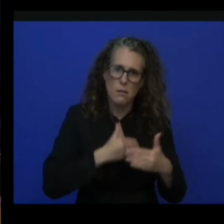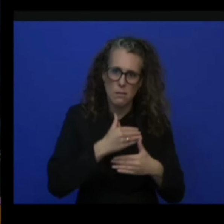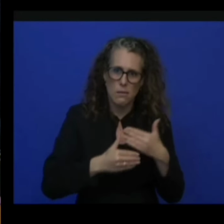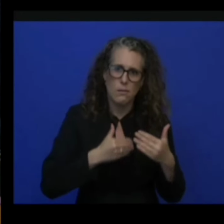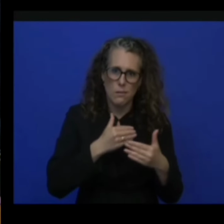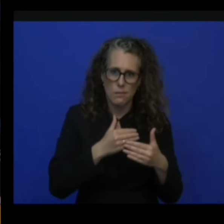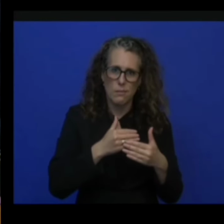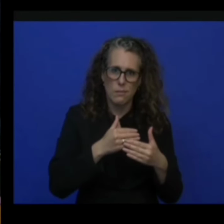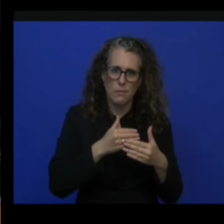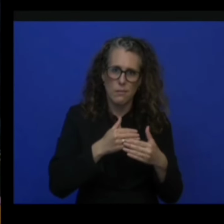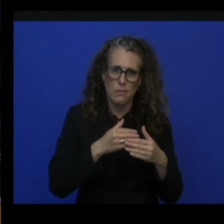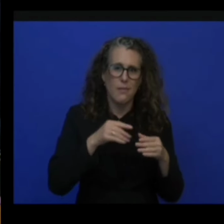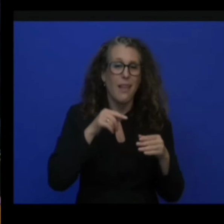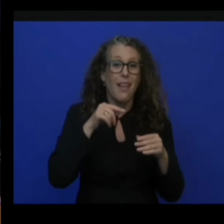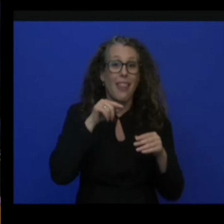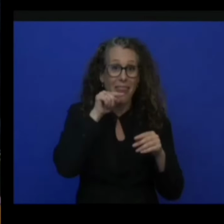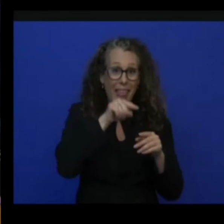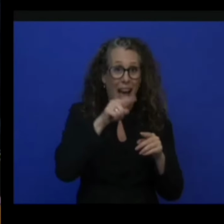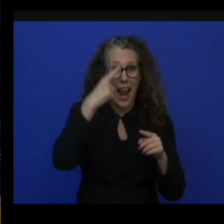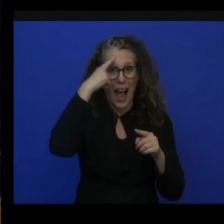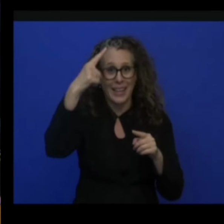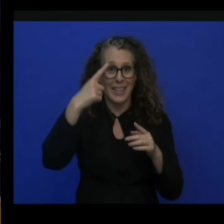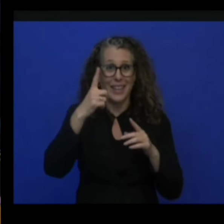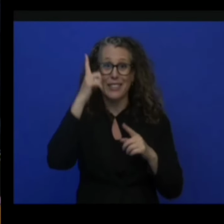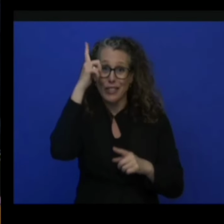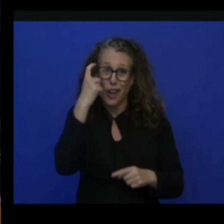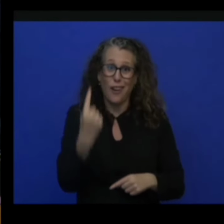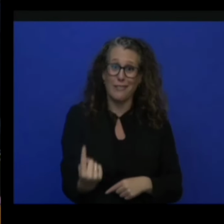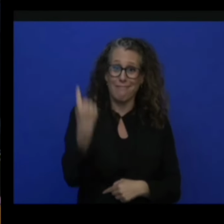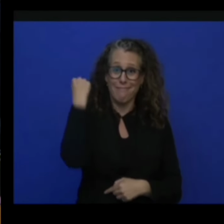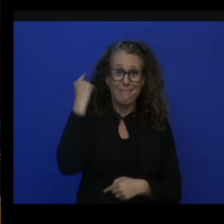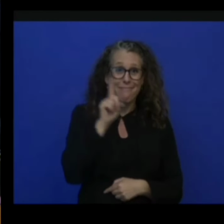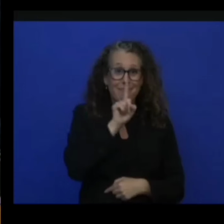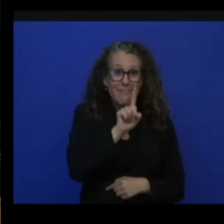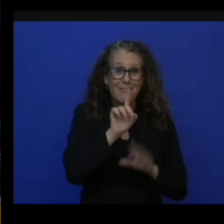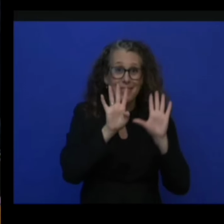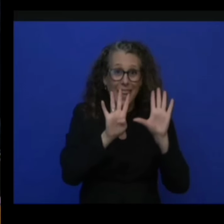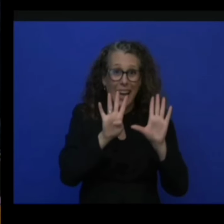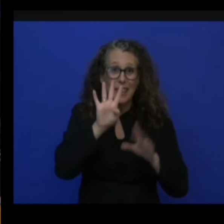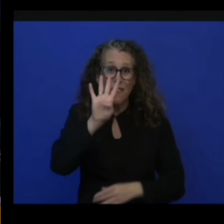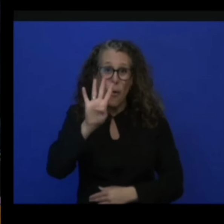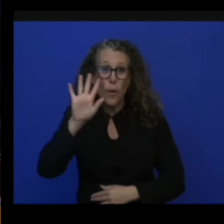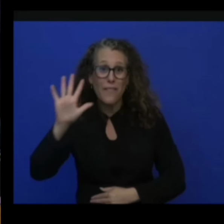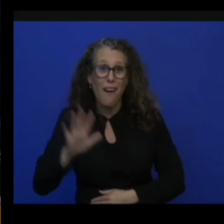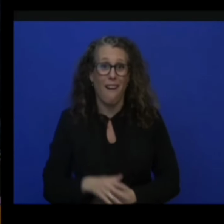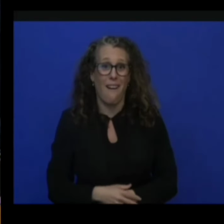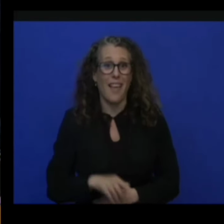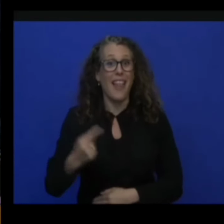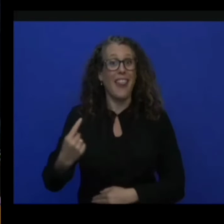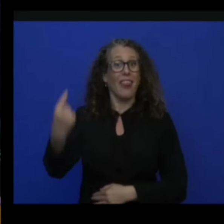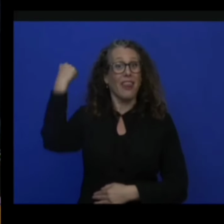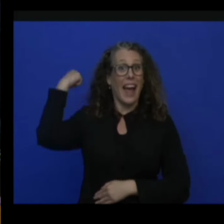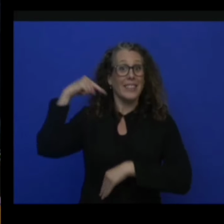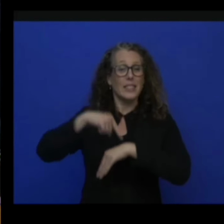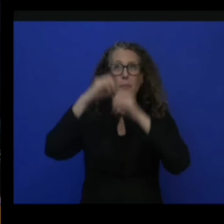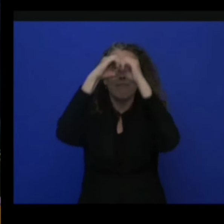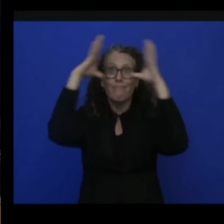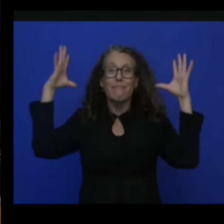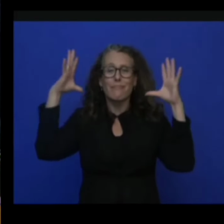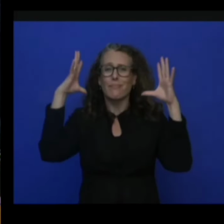1945. We must find the way to ensure that we can end impunity,